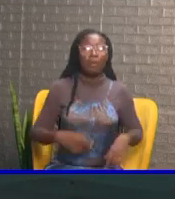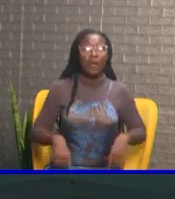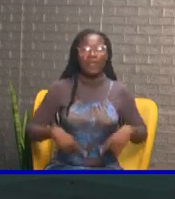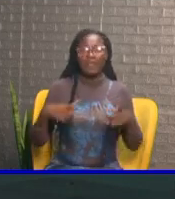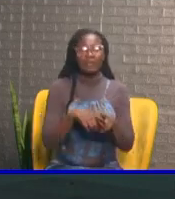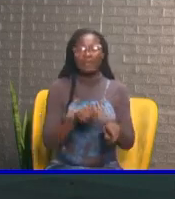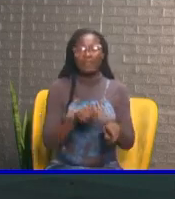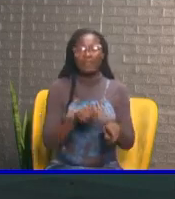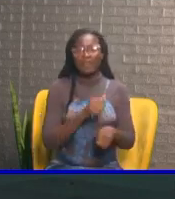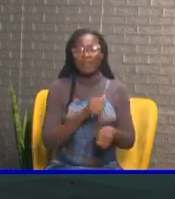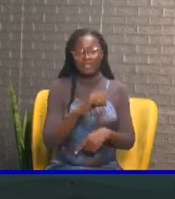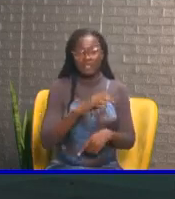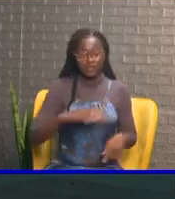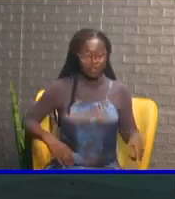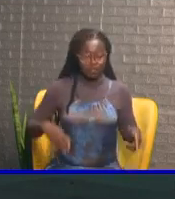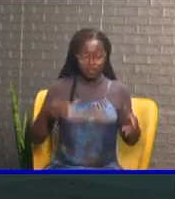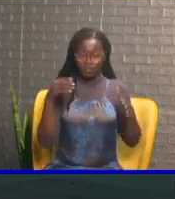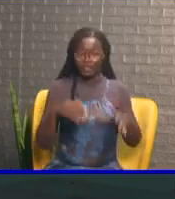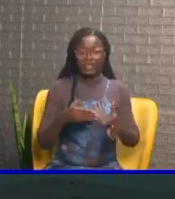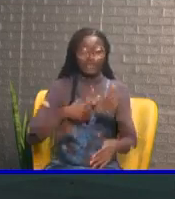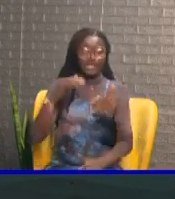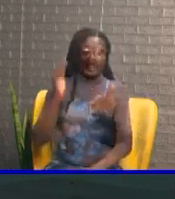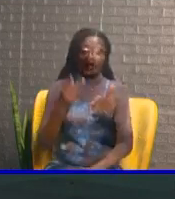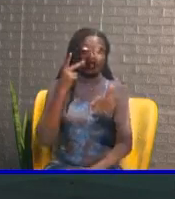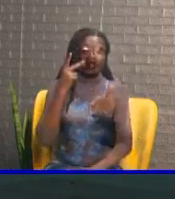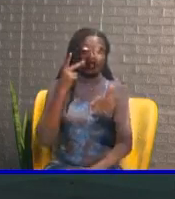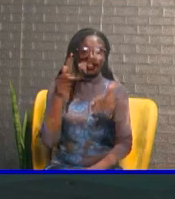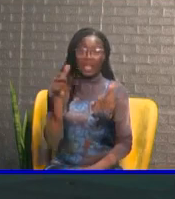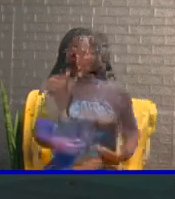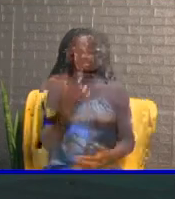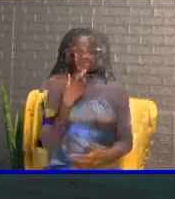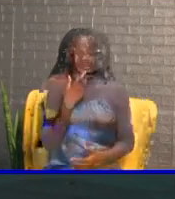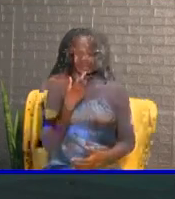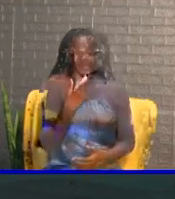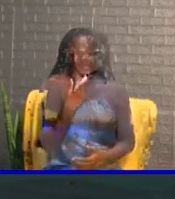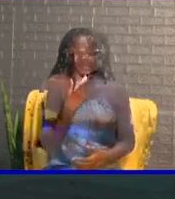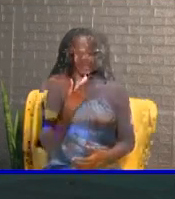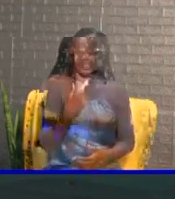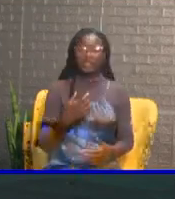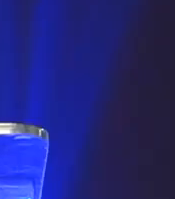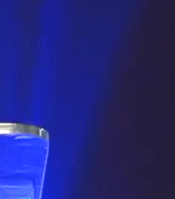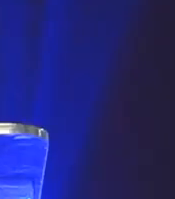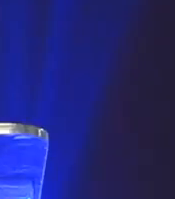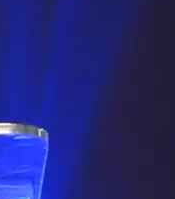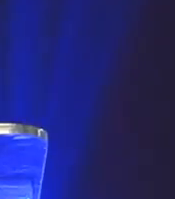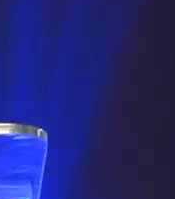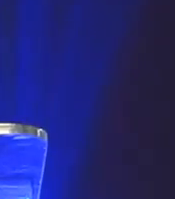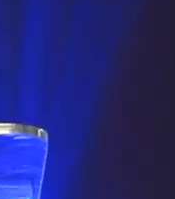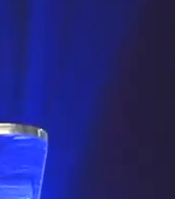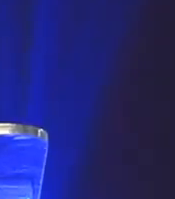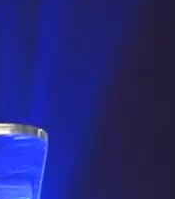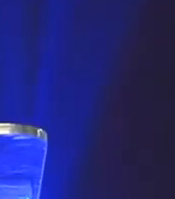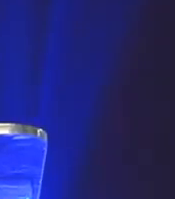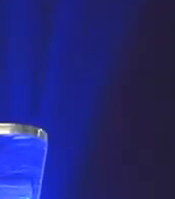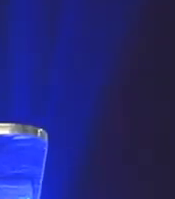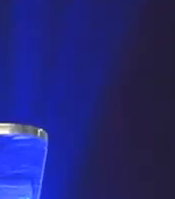leader, I have never seen anybody who was disappointed and went back home to worship as though God met that